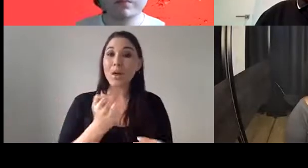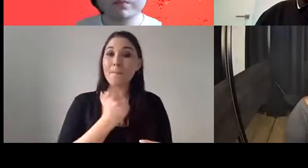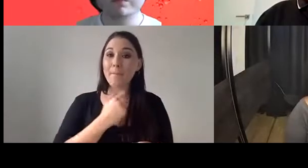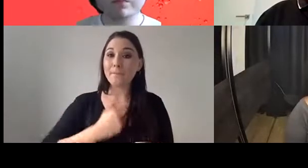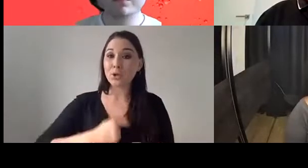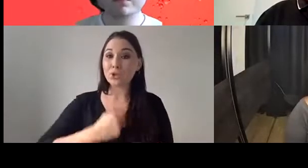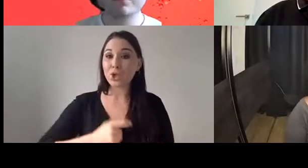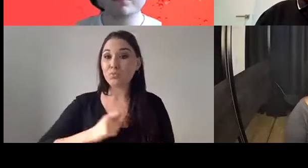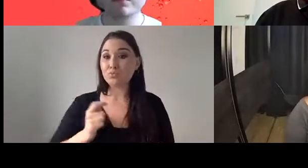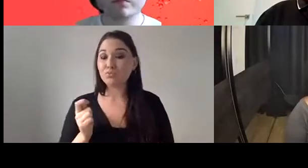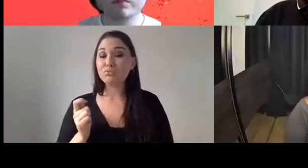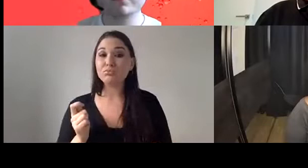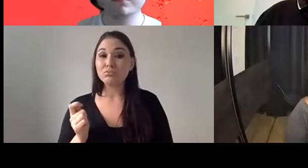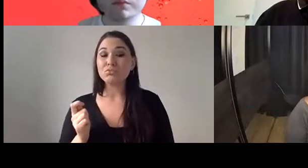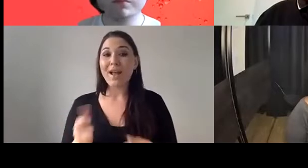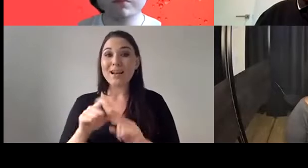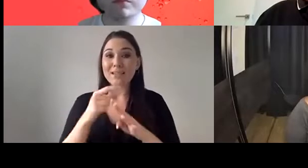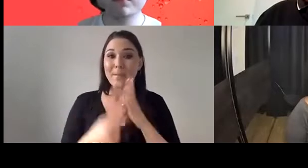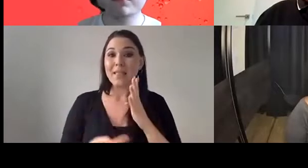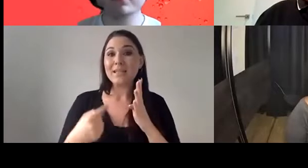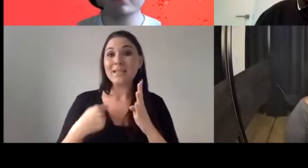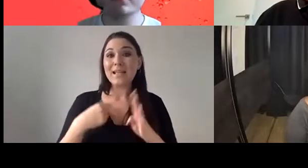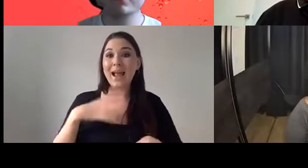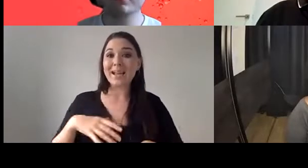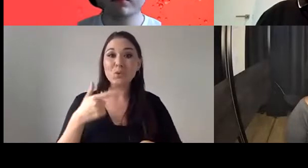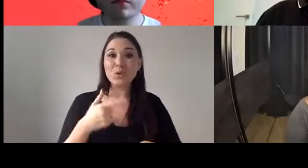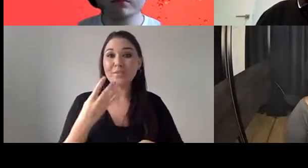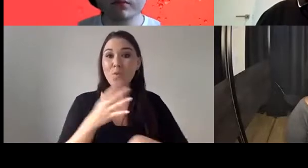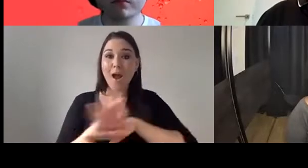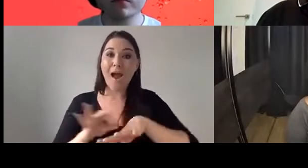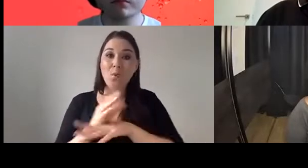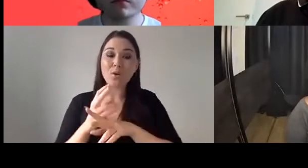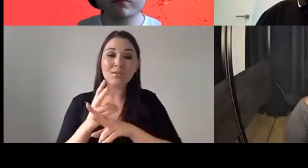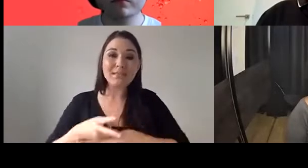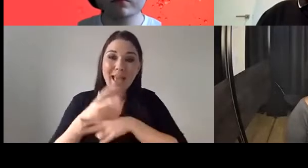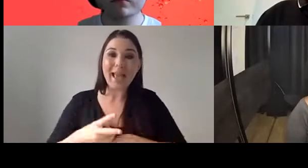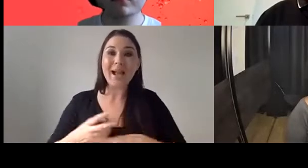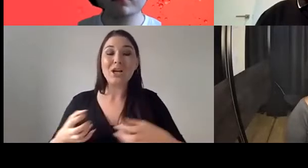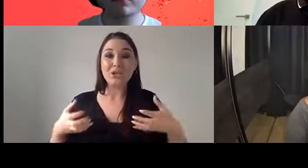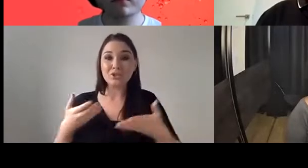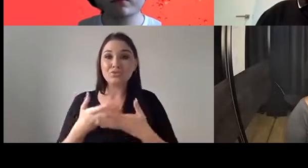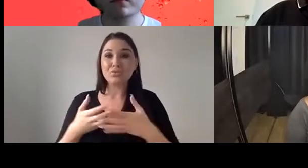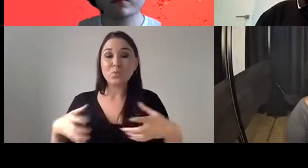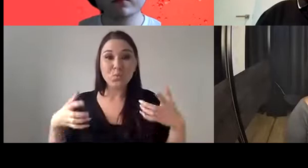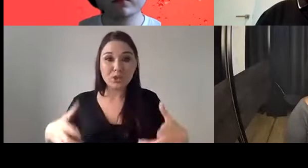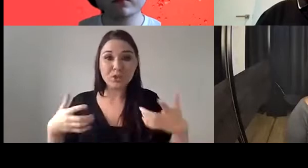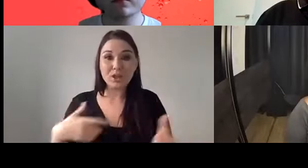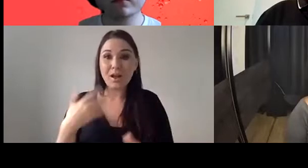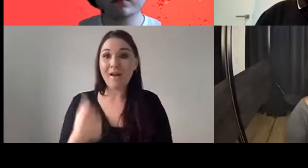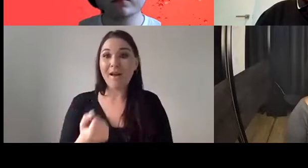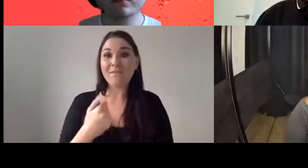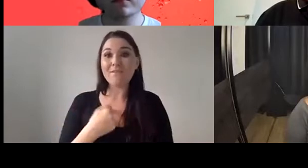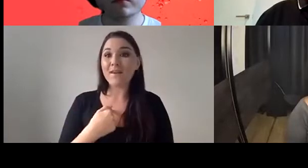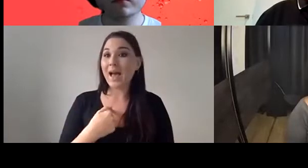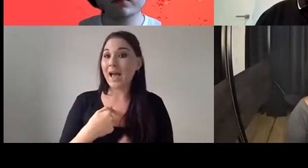I use an electric wheelchair and I need 24-hour care. Is that I personally don't mind being referred to as